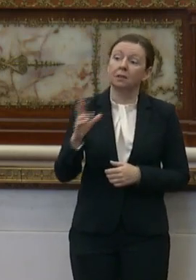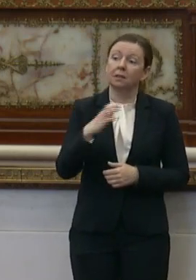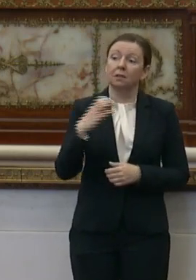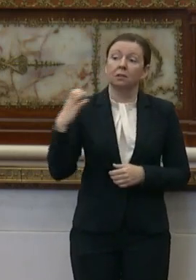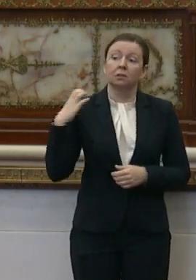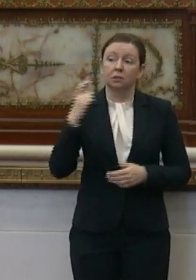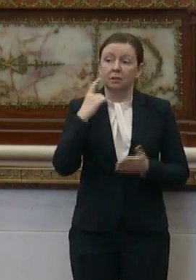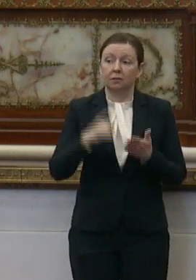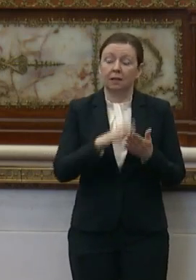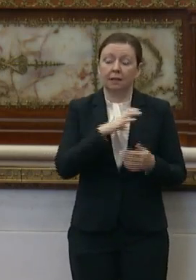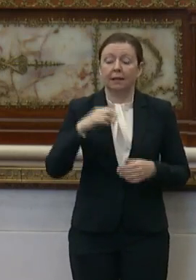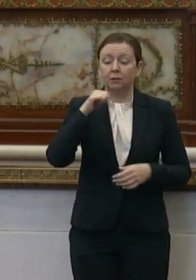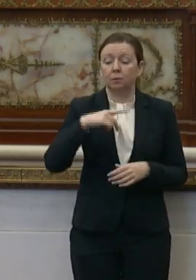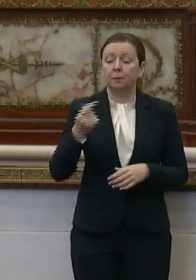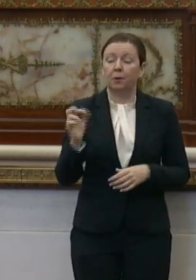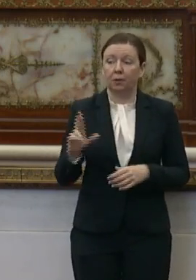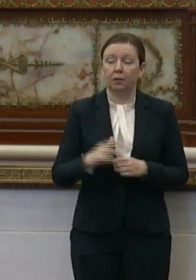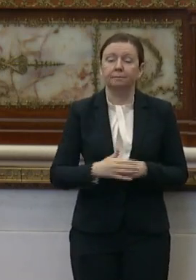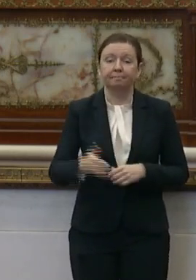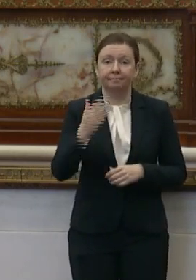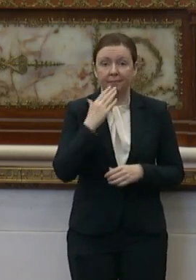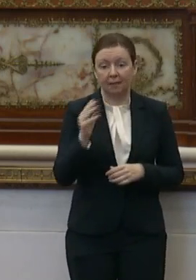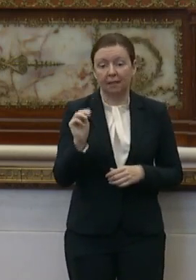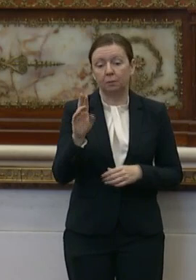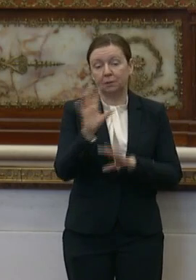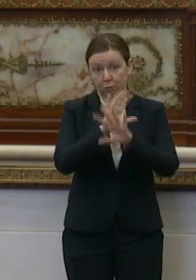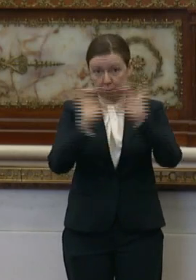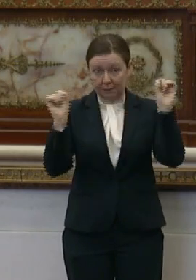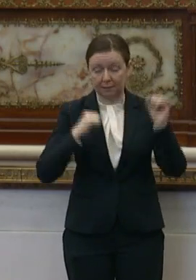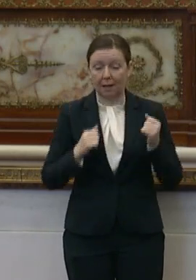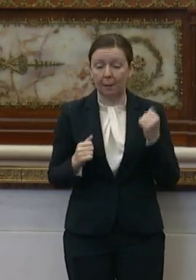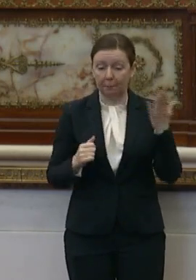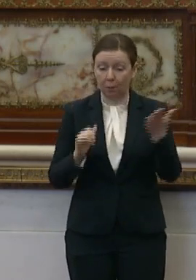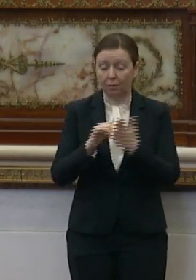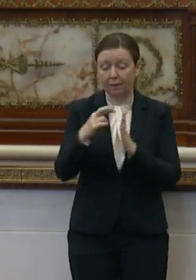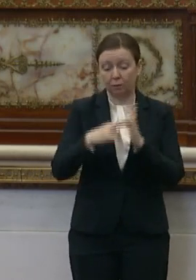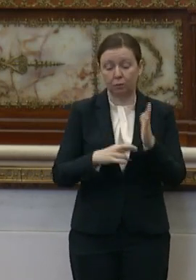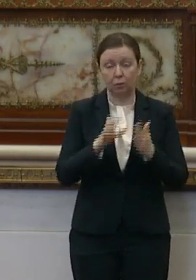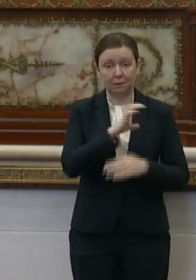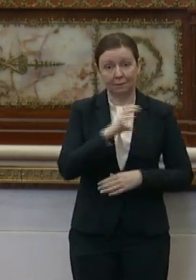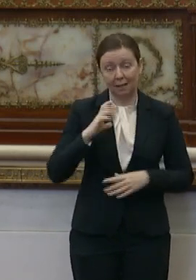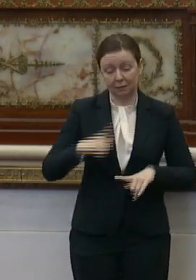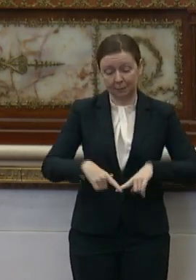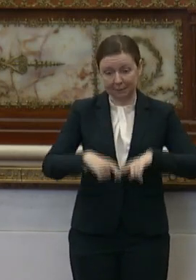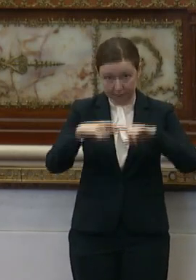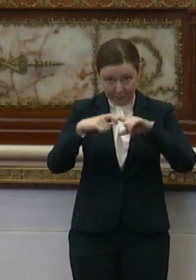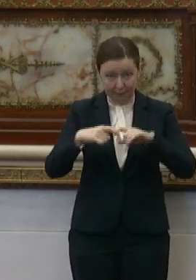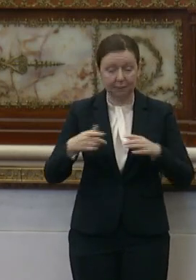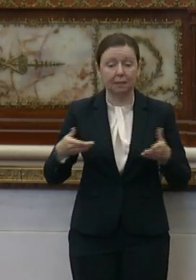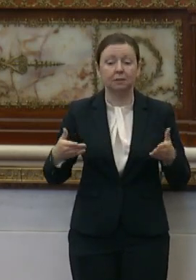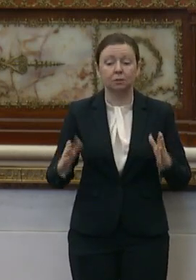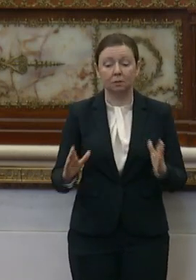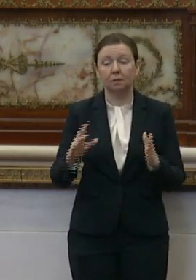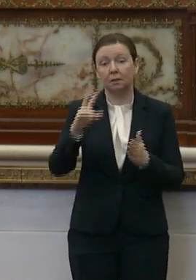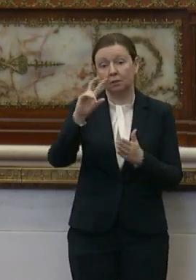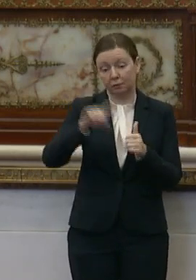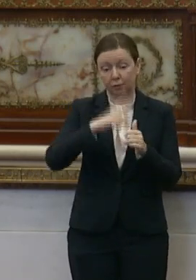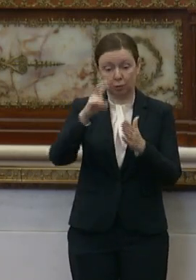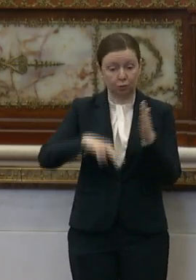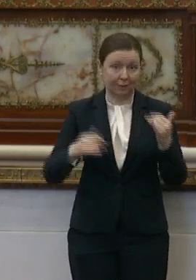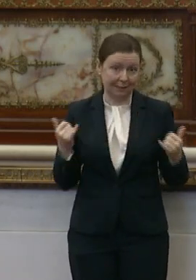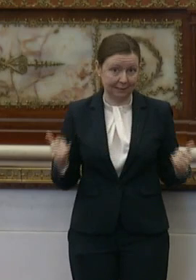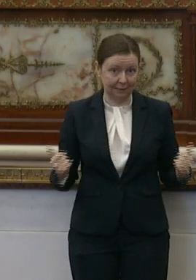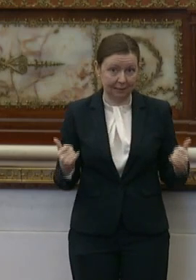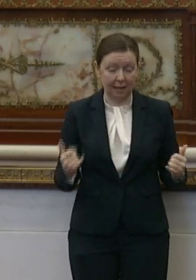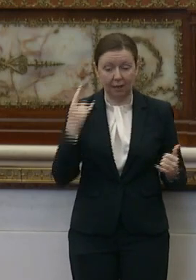again recognizes Councilwoman Park. Thank you, Mr. President. I move that the rules of council be suspended so as to permit first reading